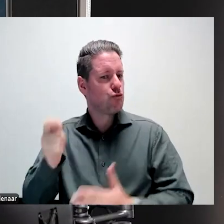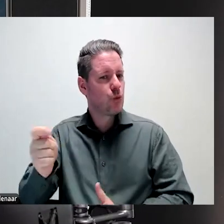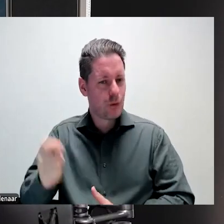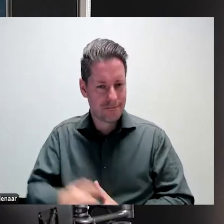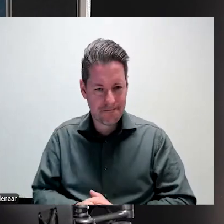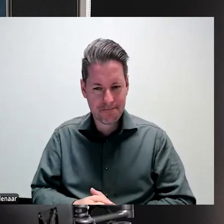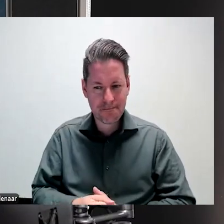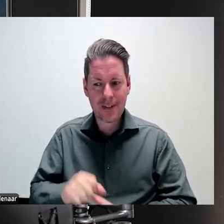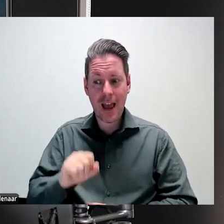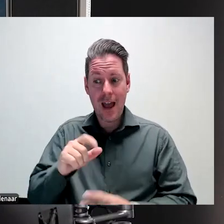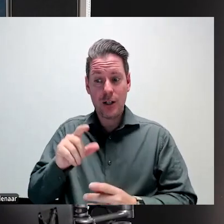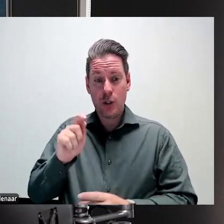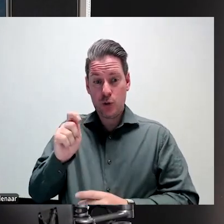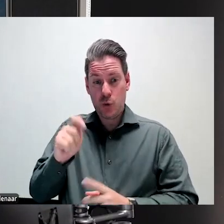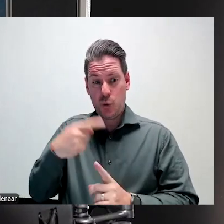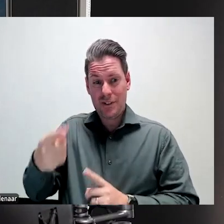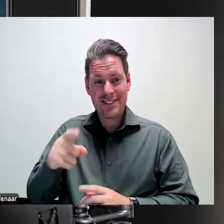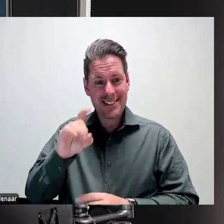ABC News, less than 15 minutes away.